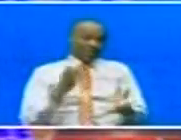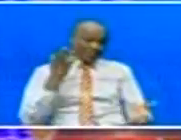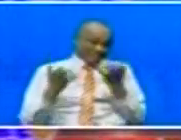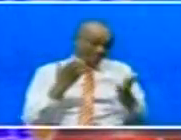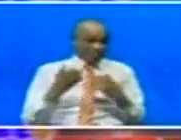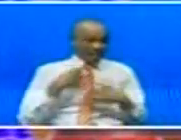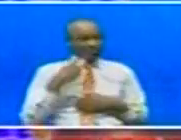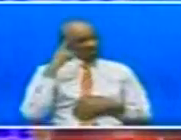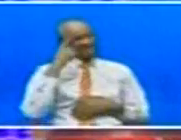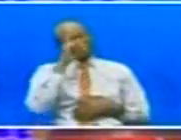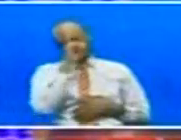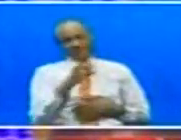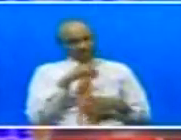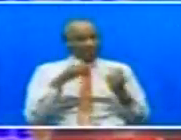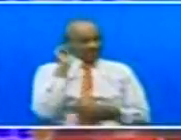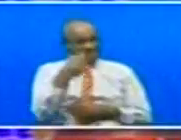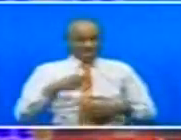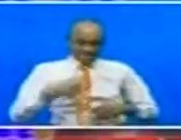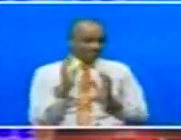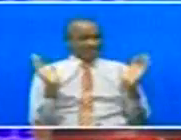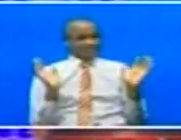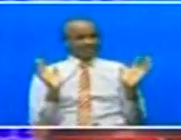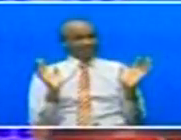think very seriously about Kenya itself,